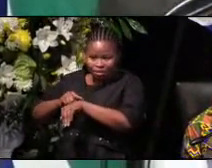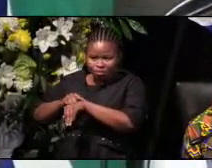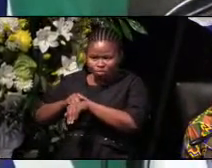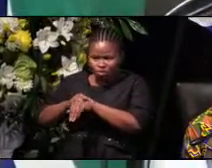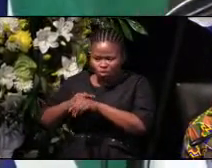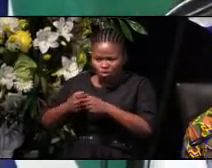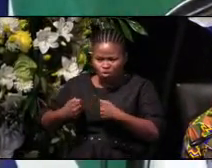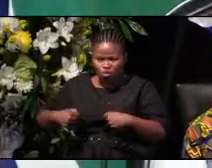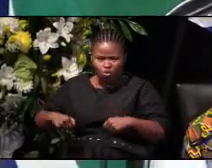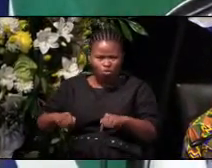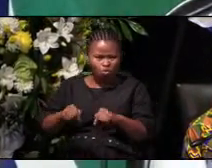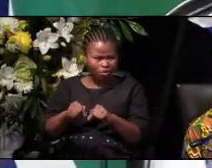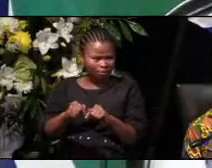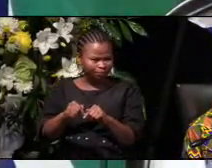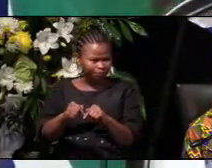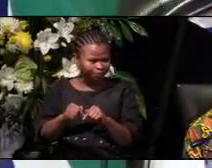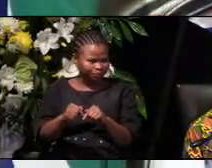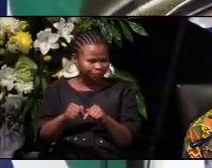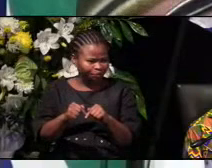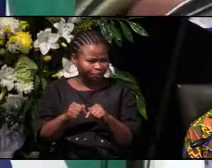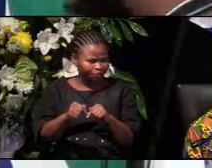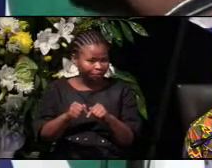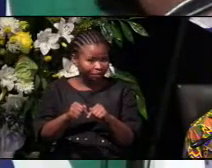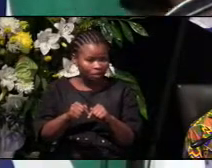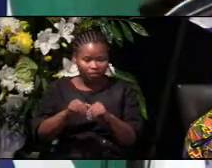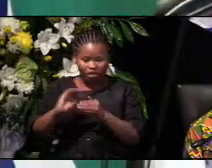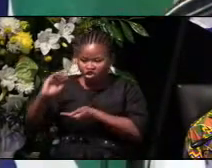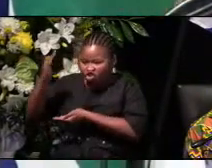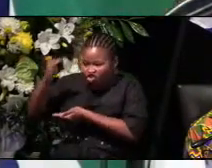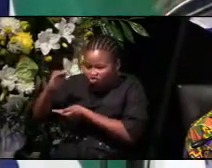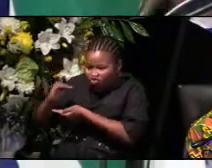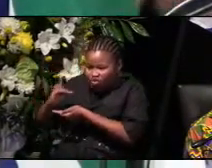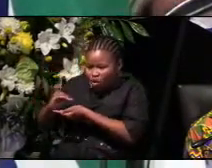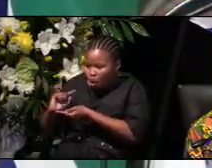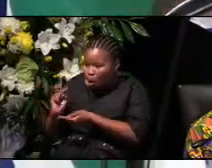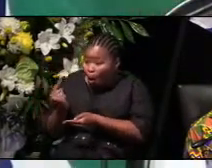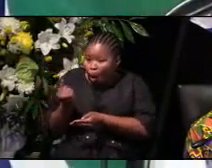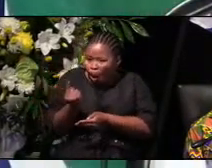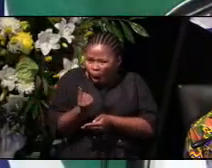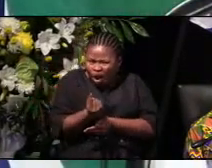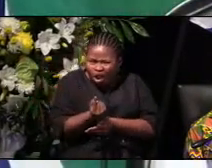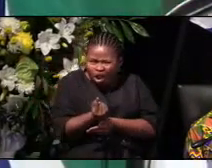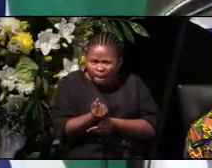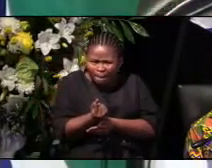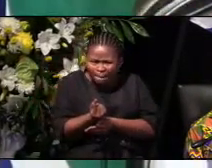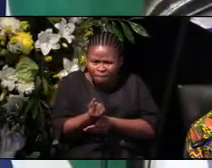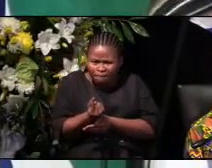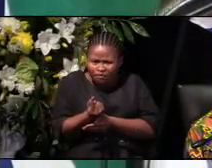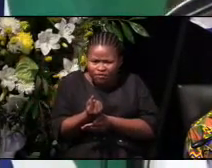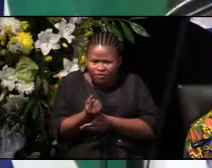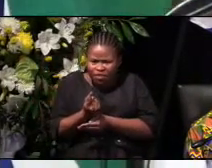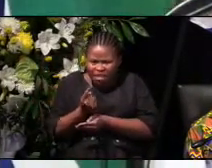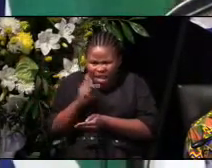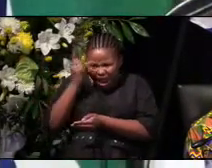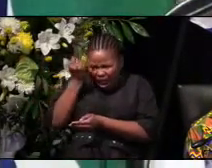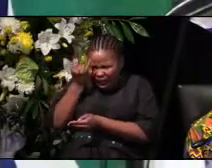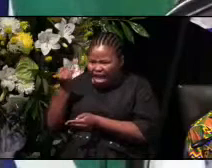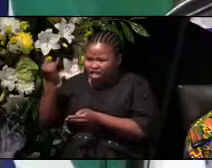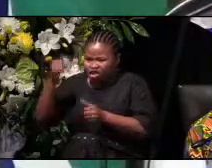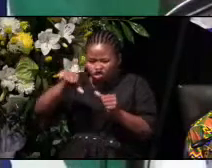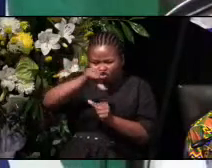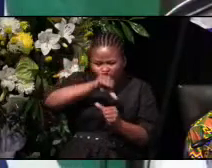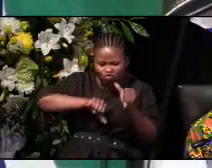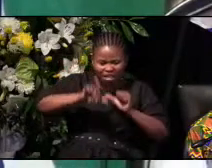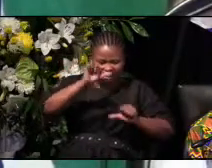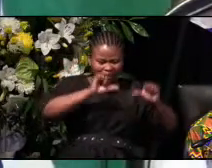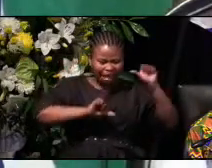we were even intimating on reducing all those philosophy social